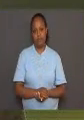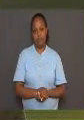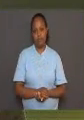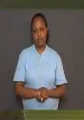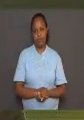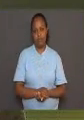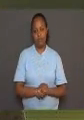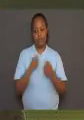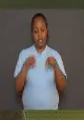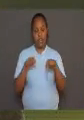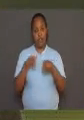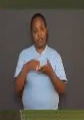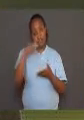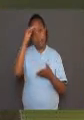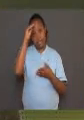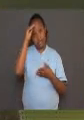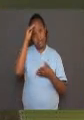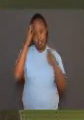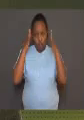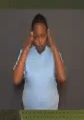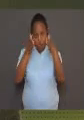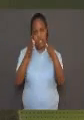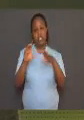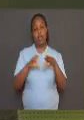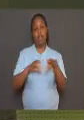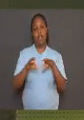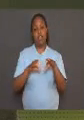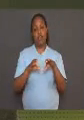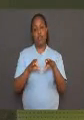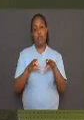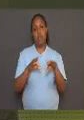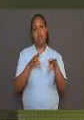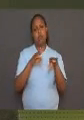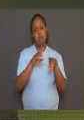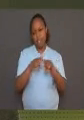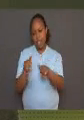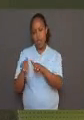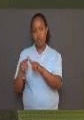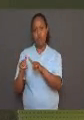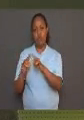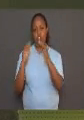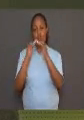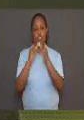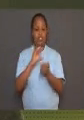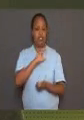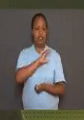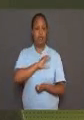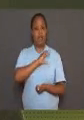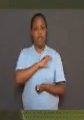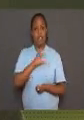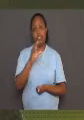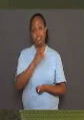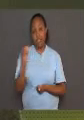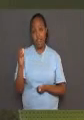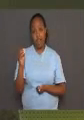In this lesson, we will focus on different aspects of equality